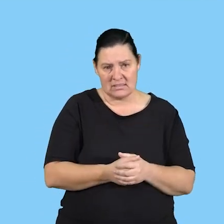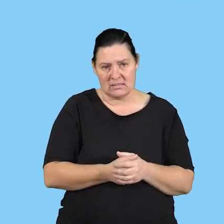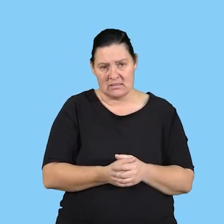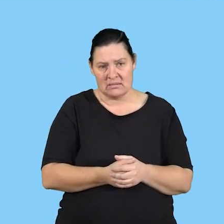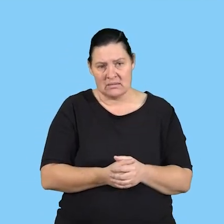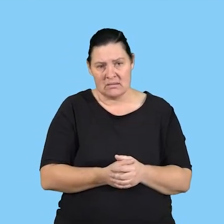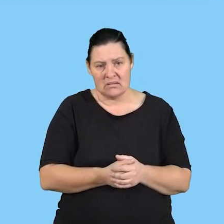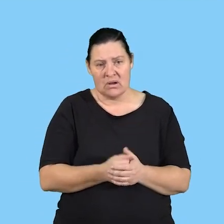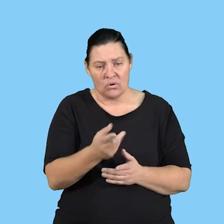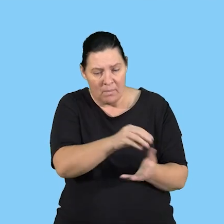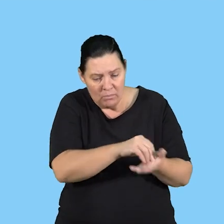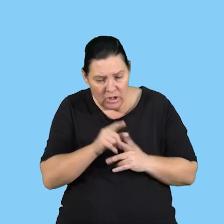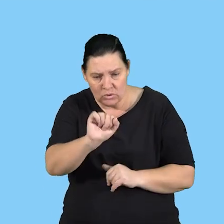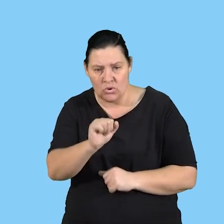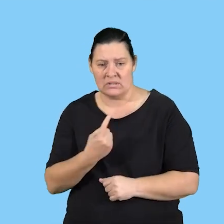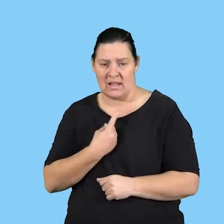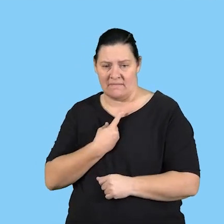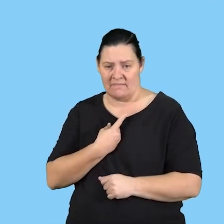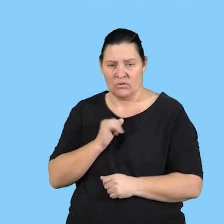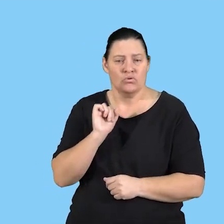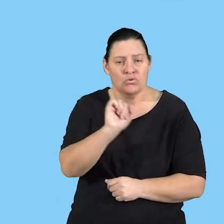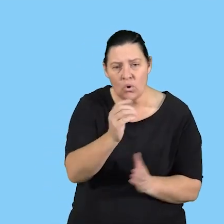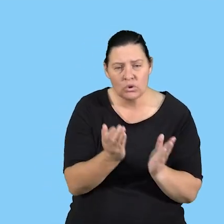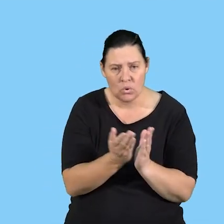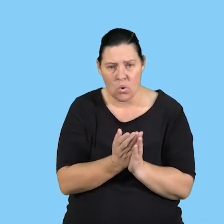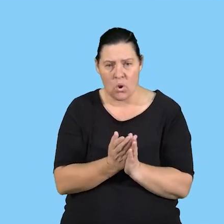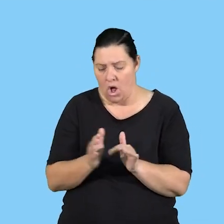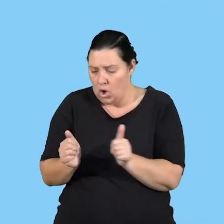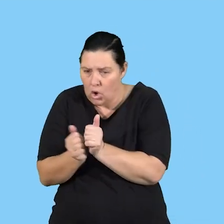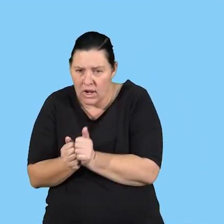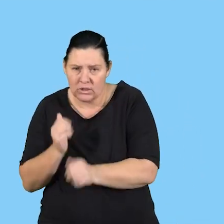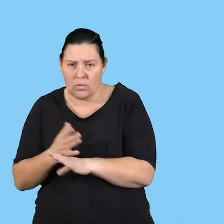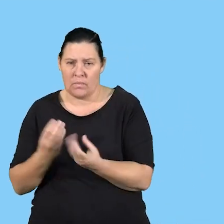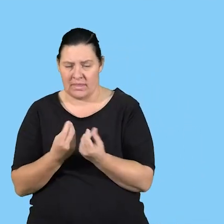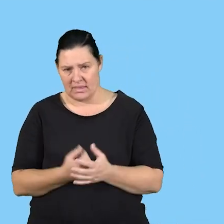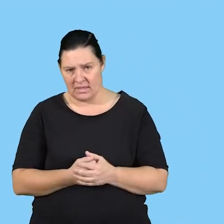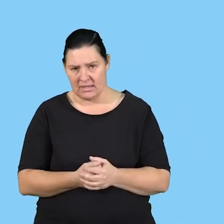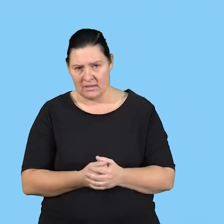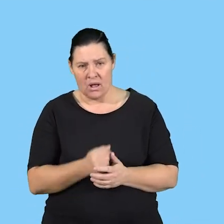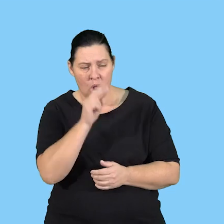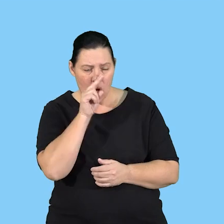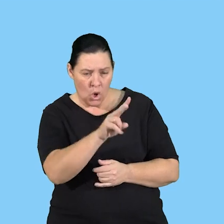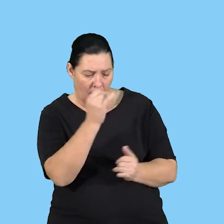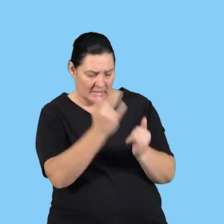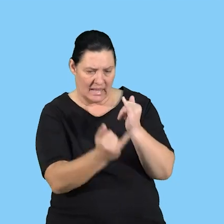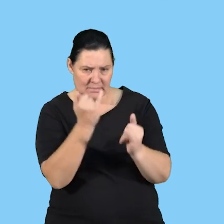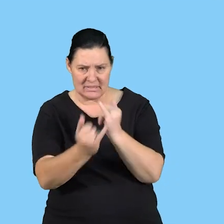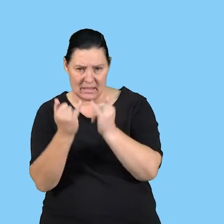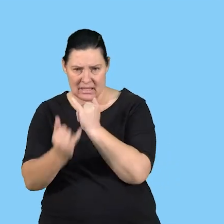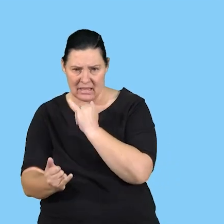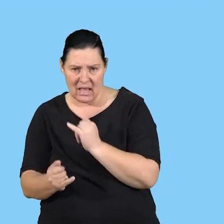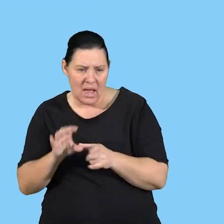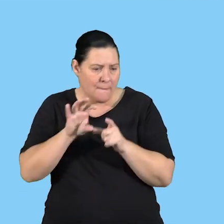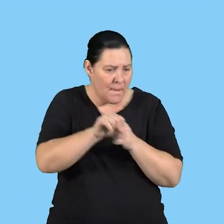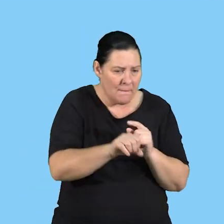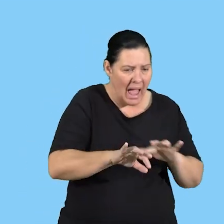home to yourself, to your school, to your fellow colleagues, and look at all the mistakes and try and